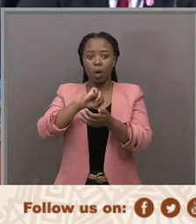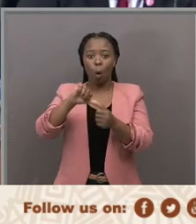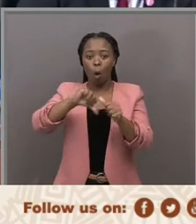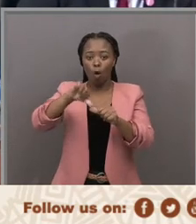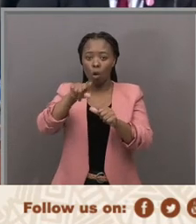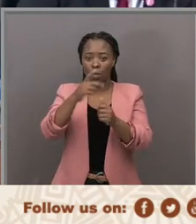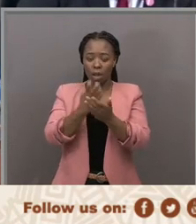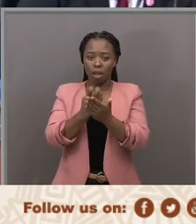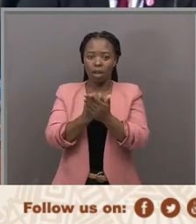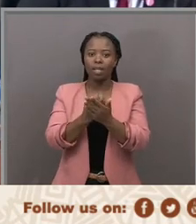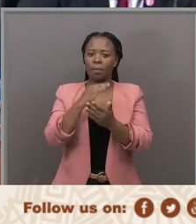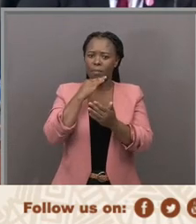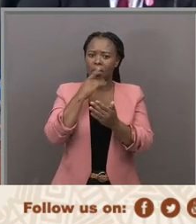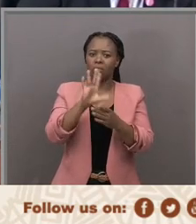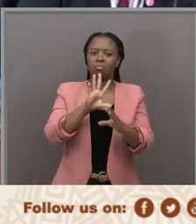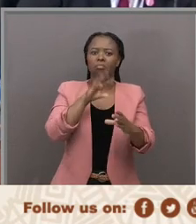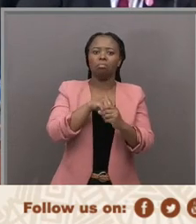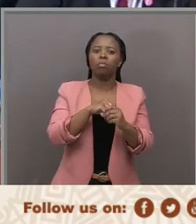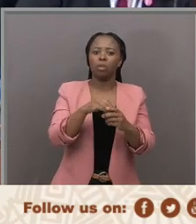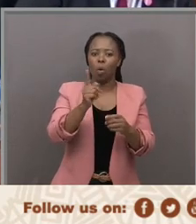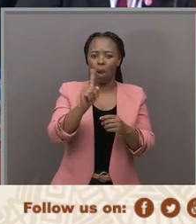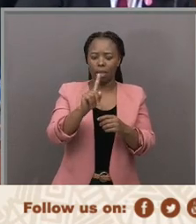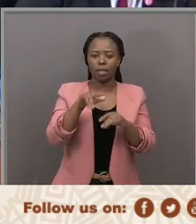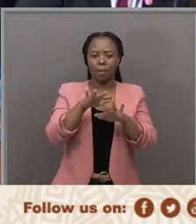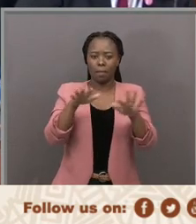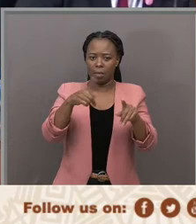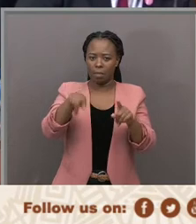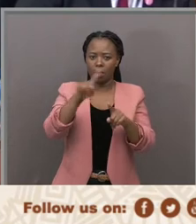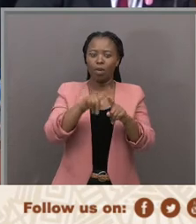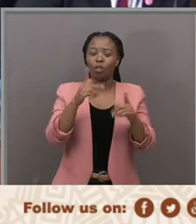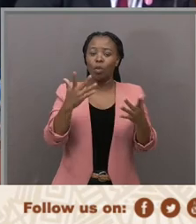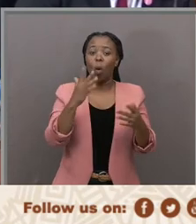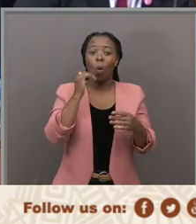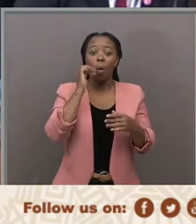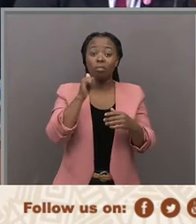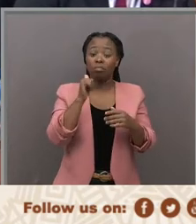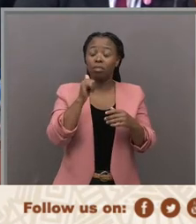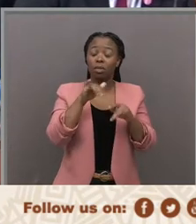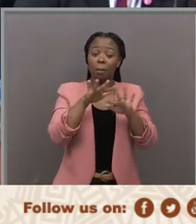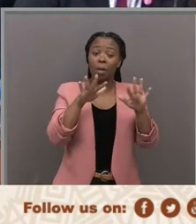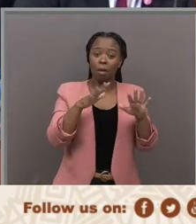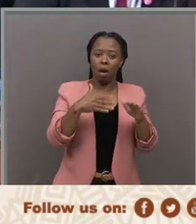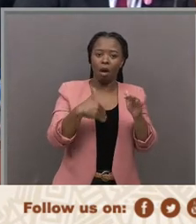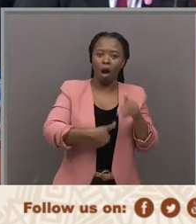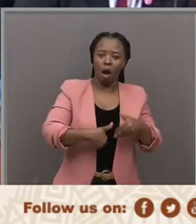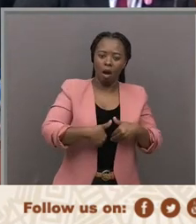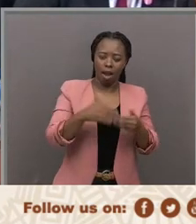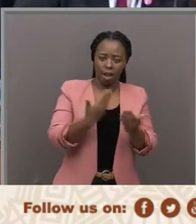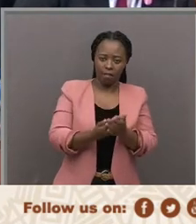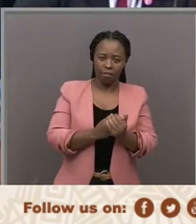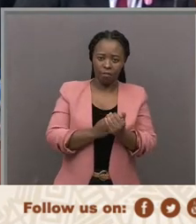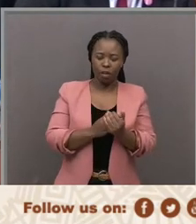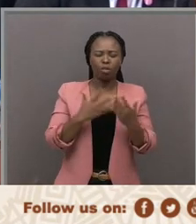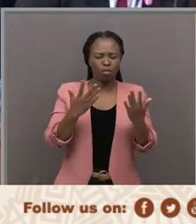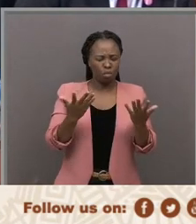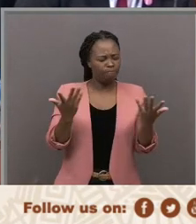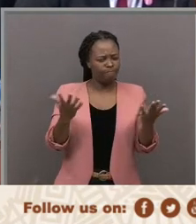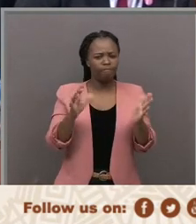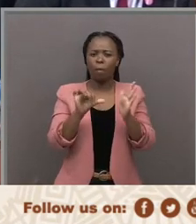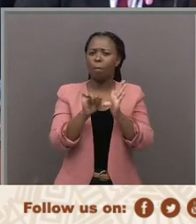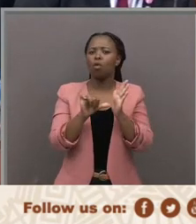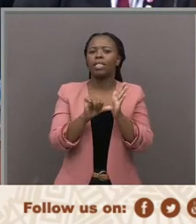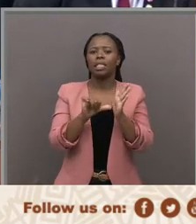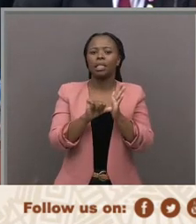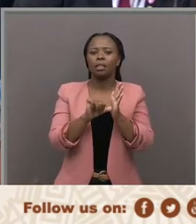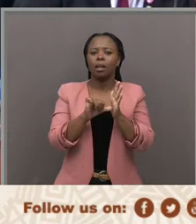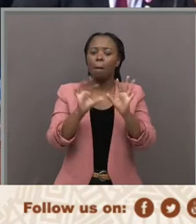excludes the majority of our people, when we deal with poverty and hunger. It is absolutely important that we draw